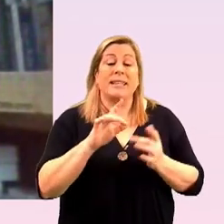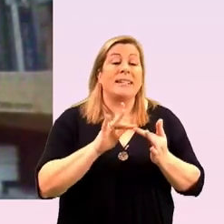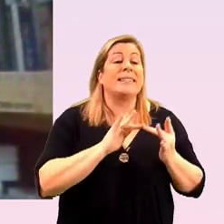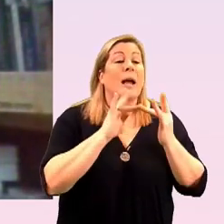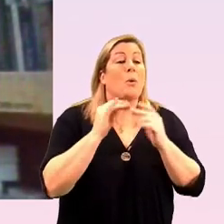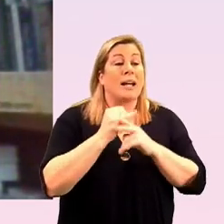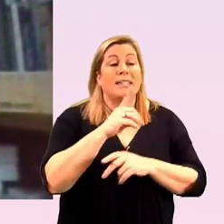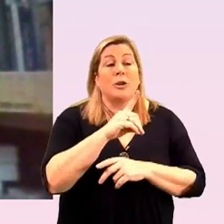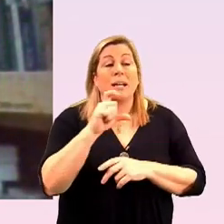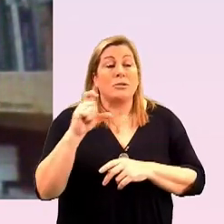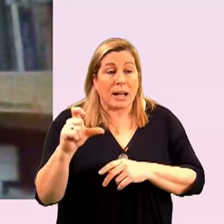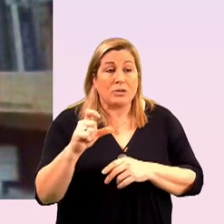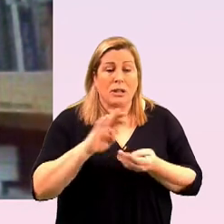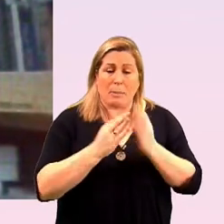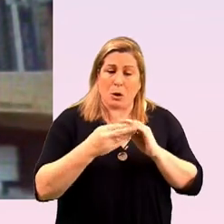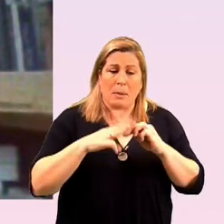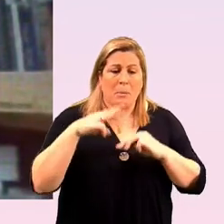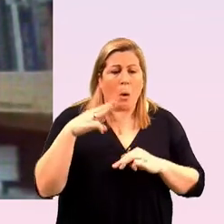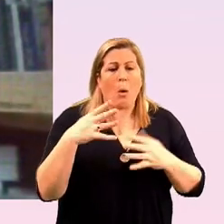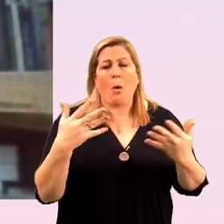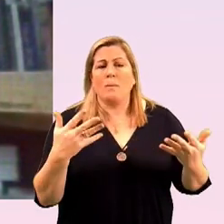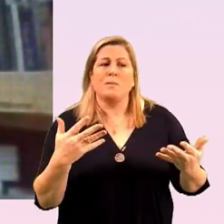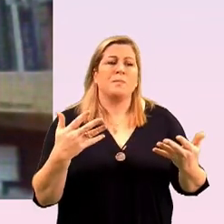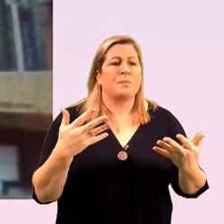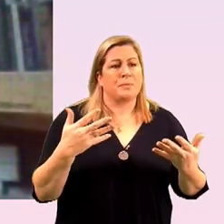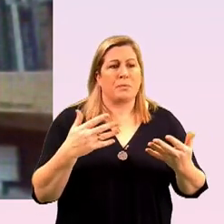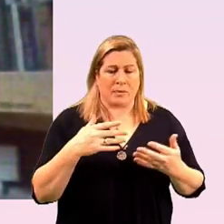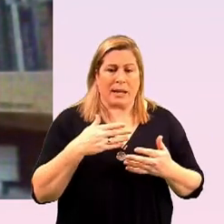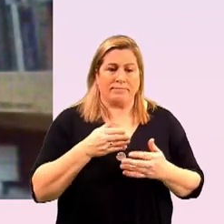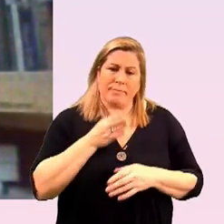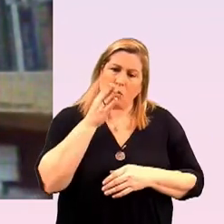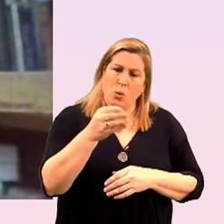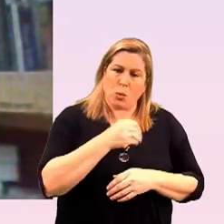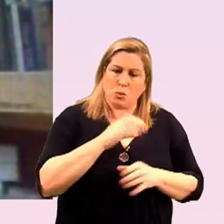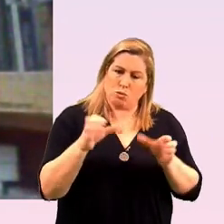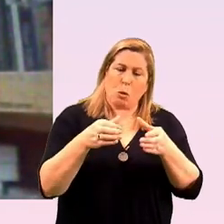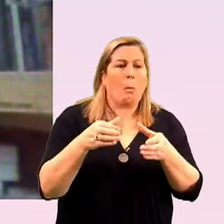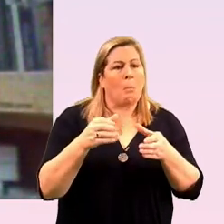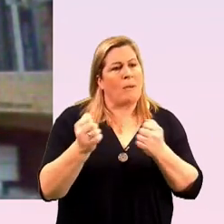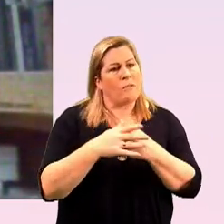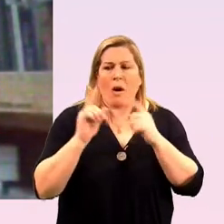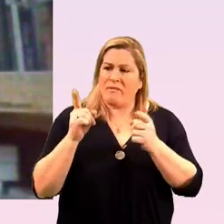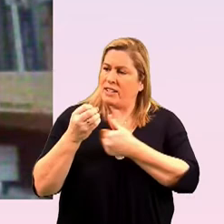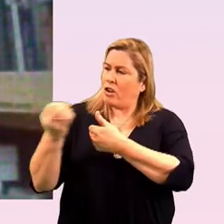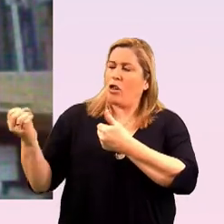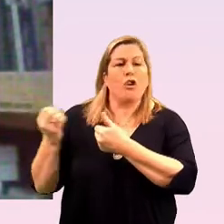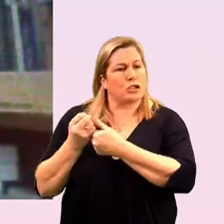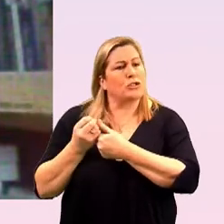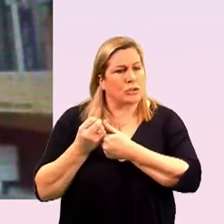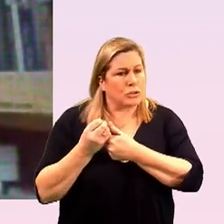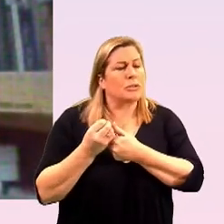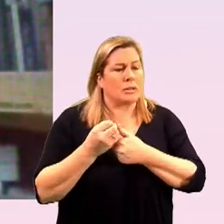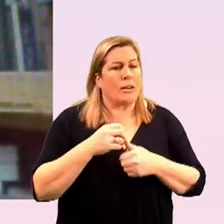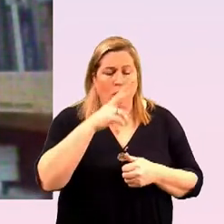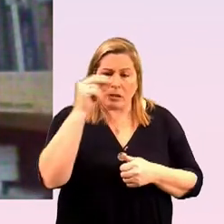City Council is becoming more and more a go-to group for the wider corporate body. In other words,